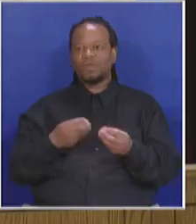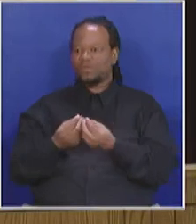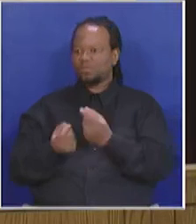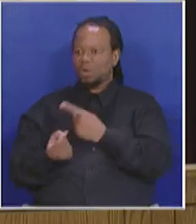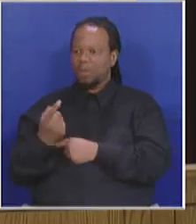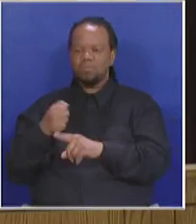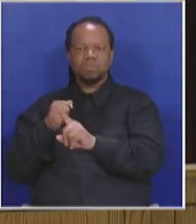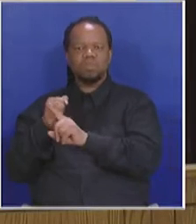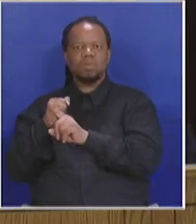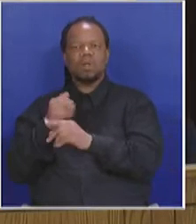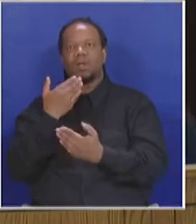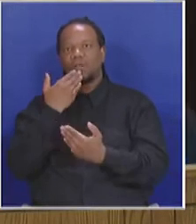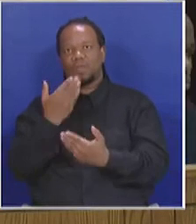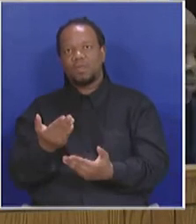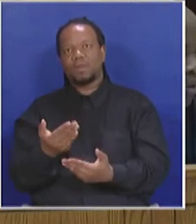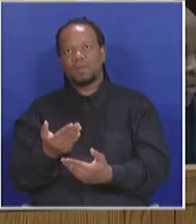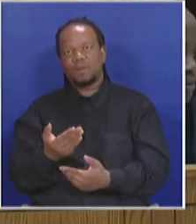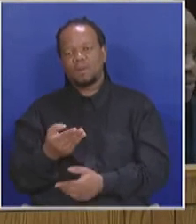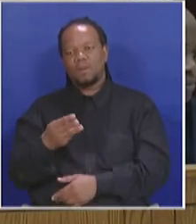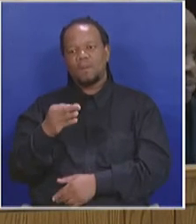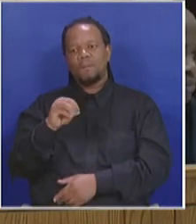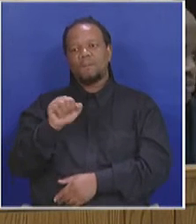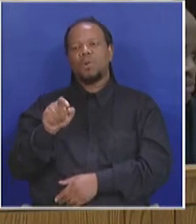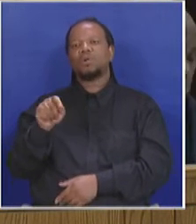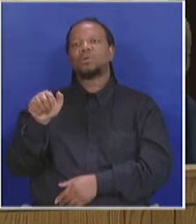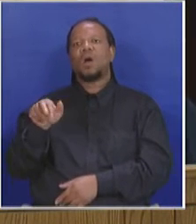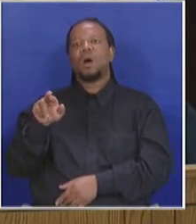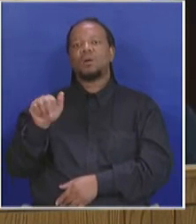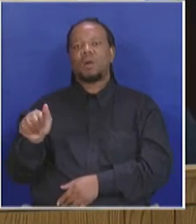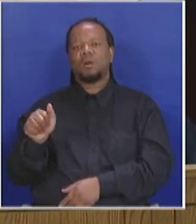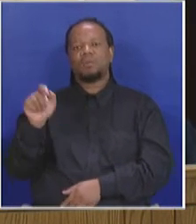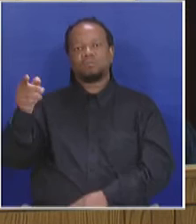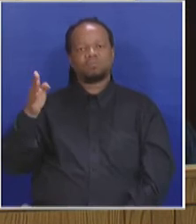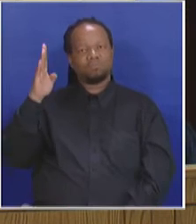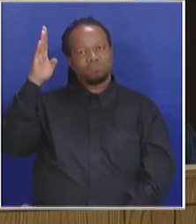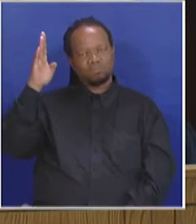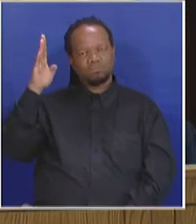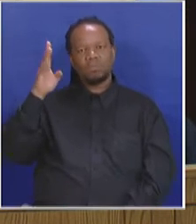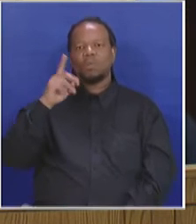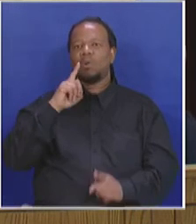Thank you, ma'am. Honorable Mutara, you rose on a point of order. Order, members.